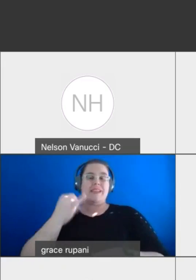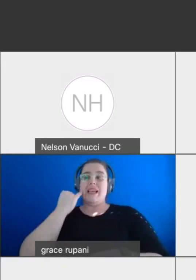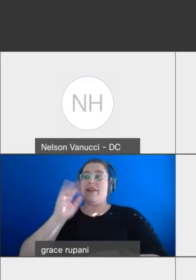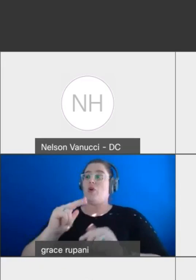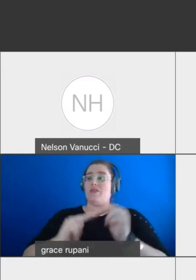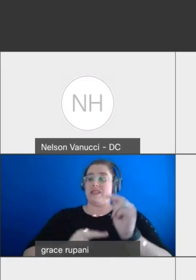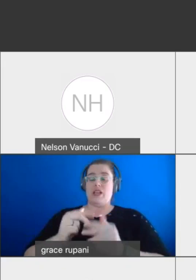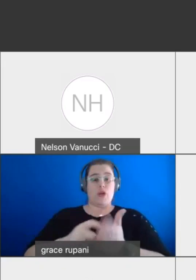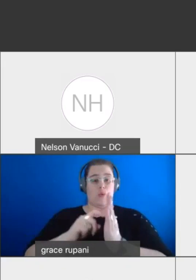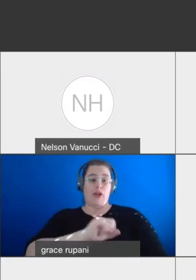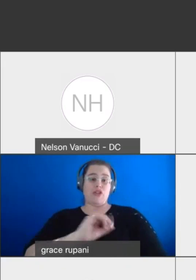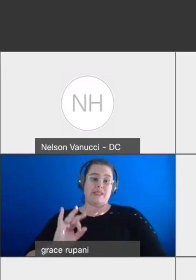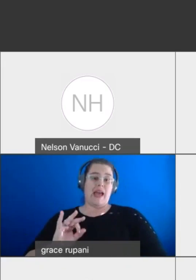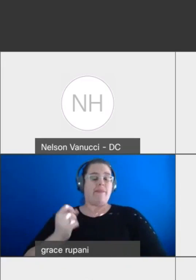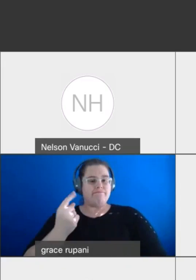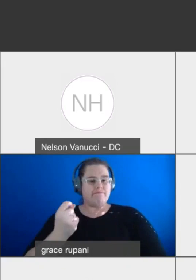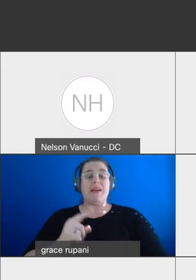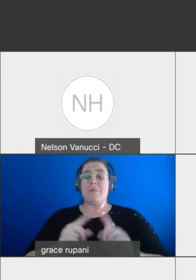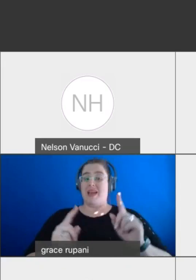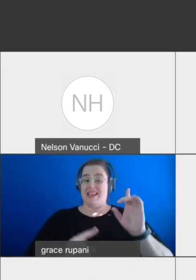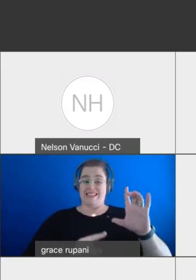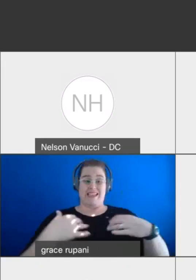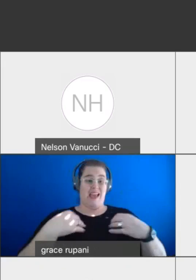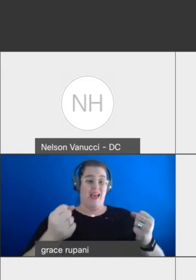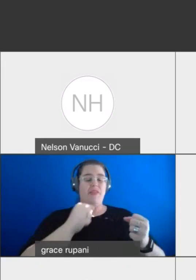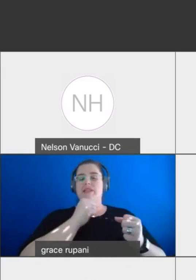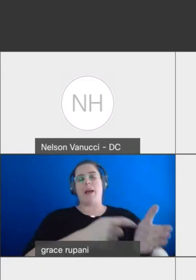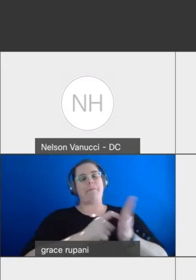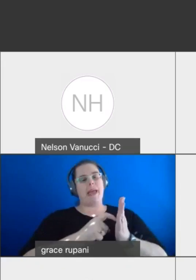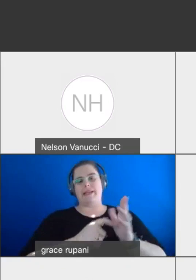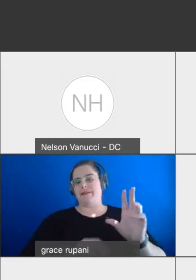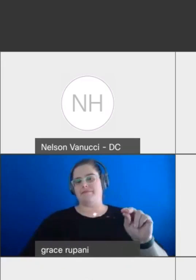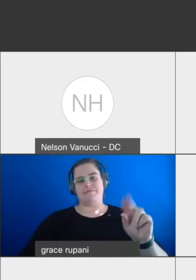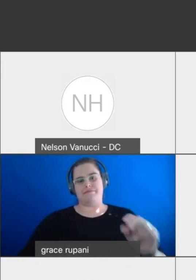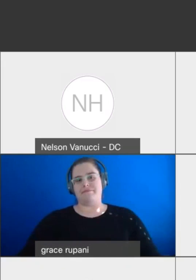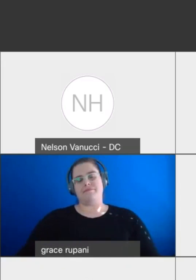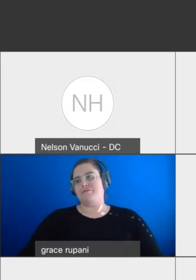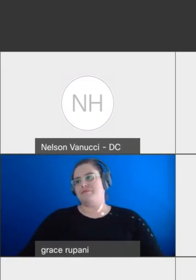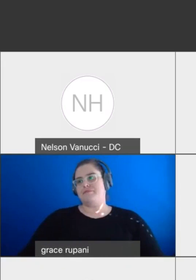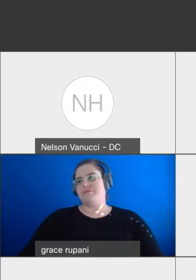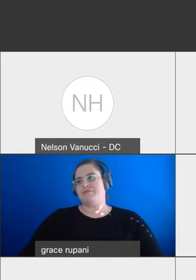But from DC Health, there is no mandate or requirement for that. Thanks. Thank you.